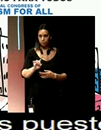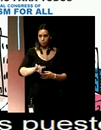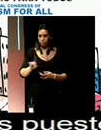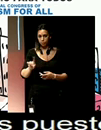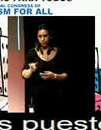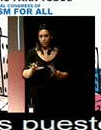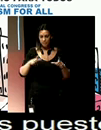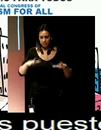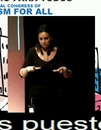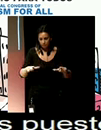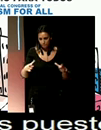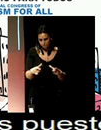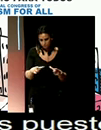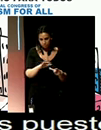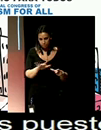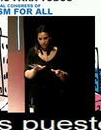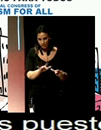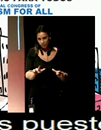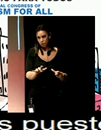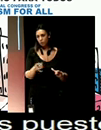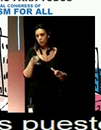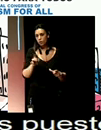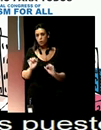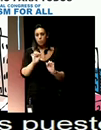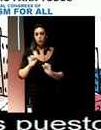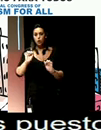alternative keyboards, small keyboards,